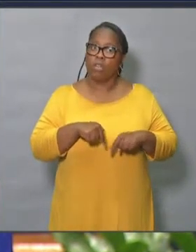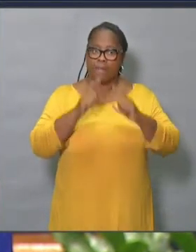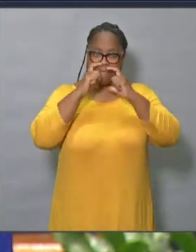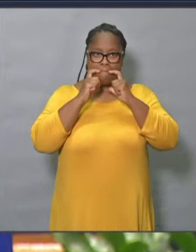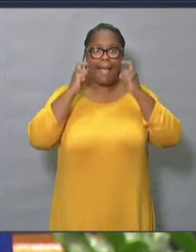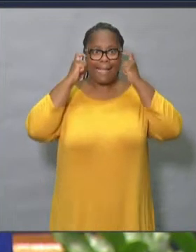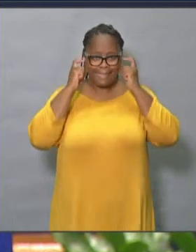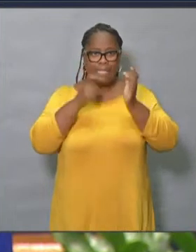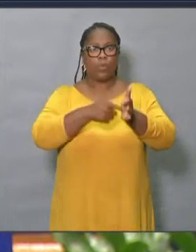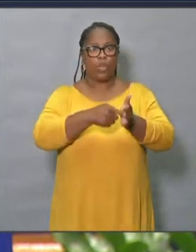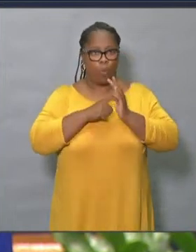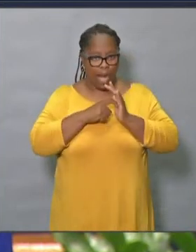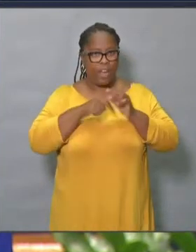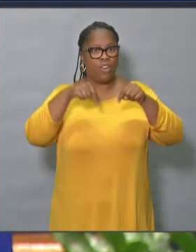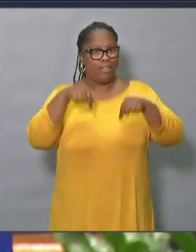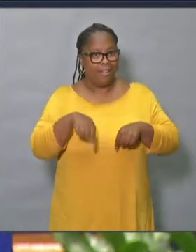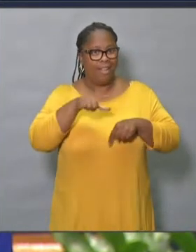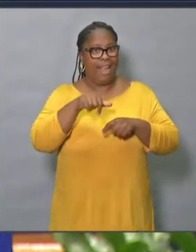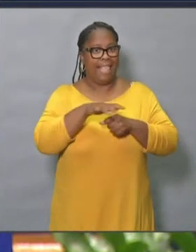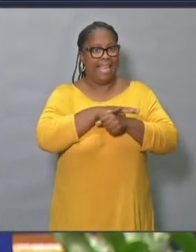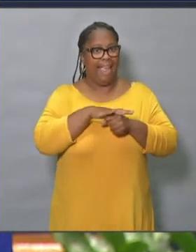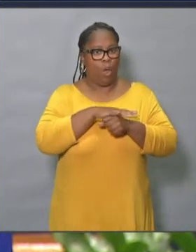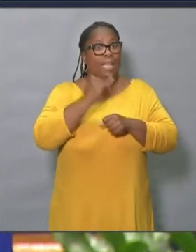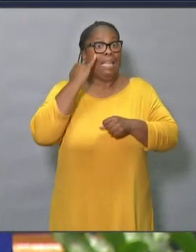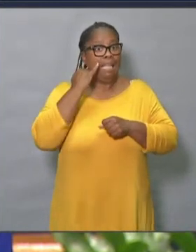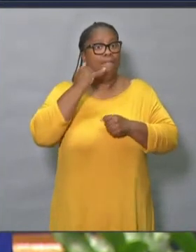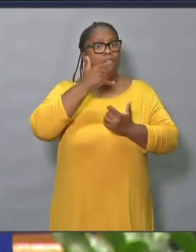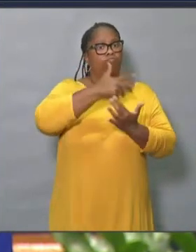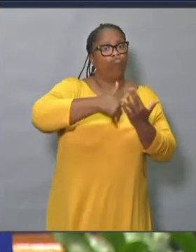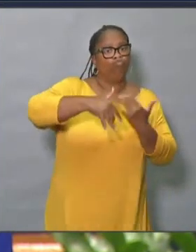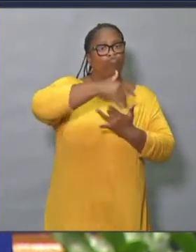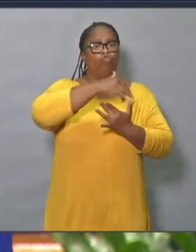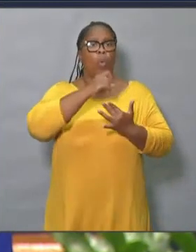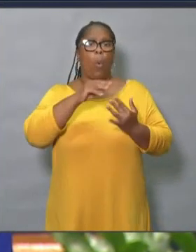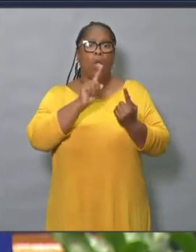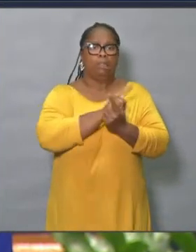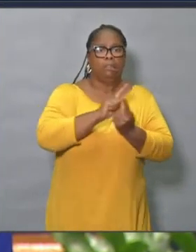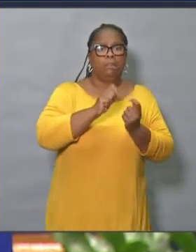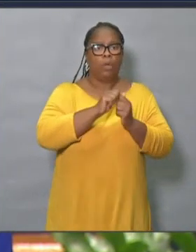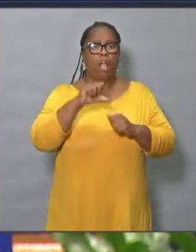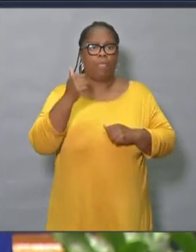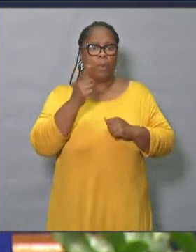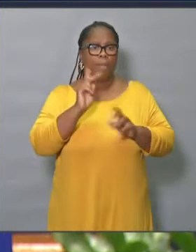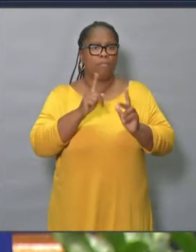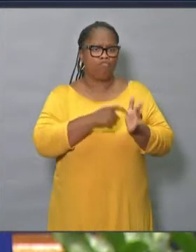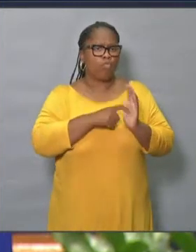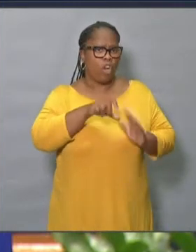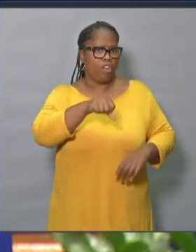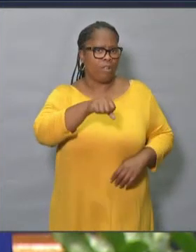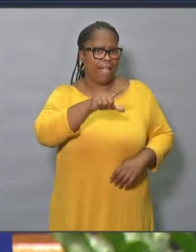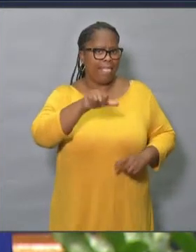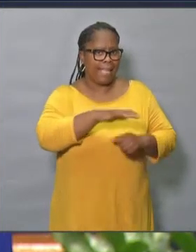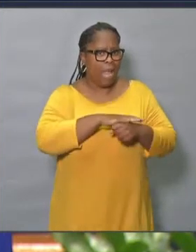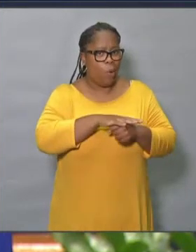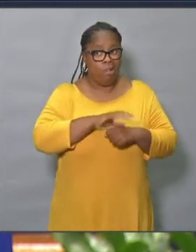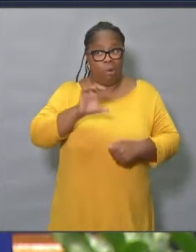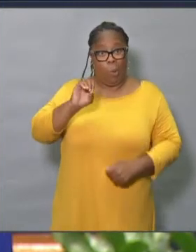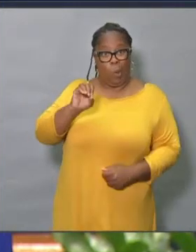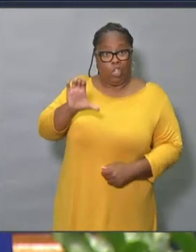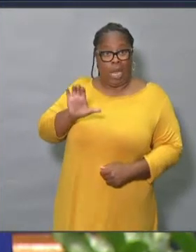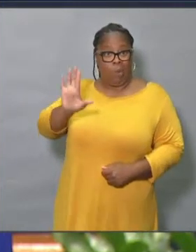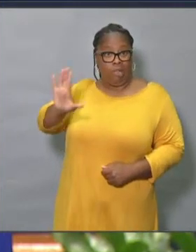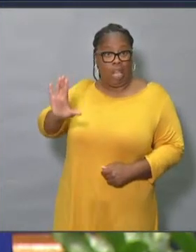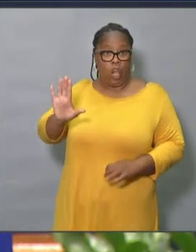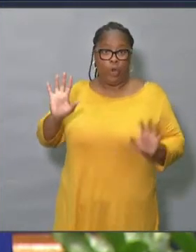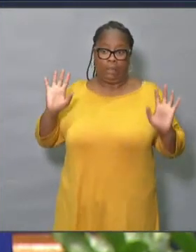have required that everyone, when they're around other people, needs to wear a cloth face covering. And we look forward to